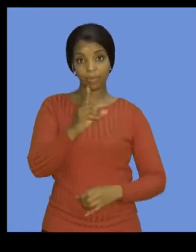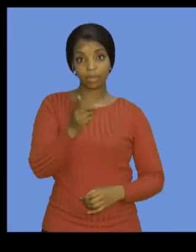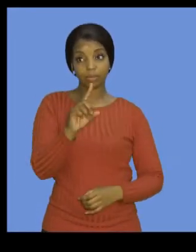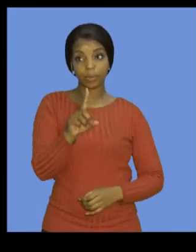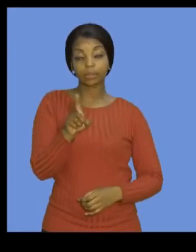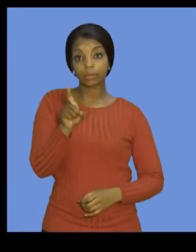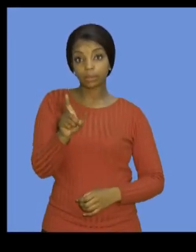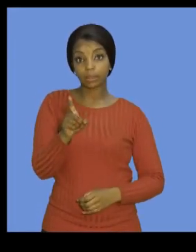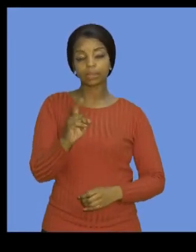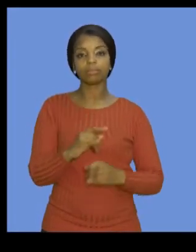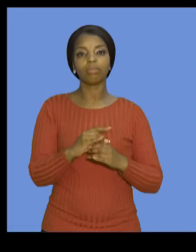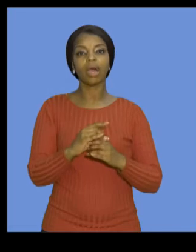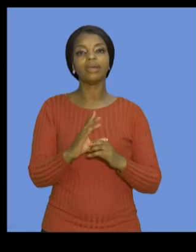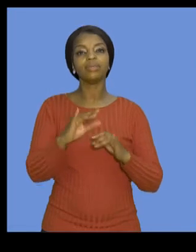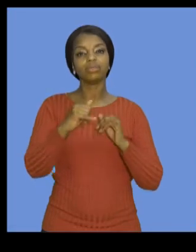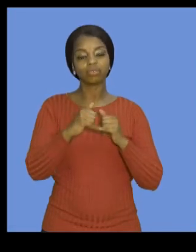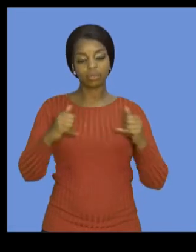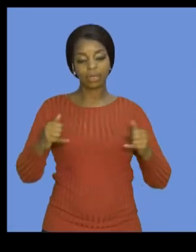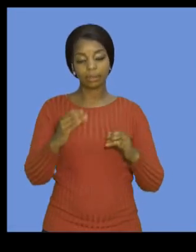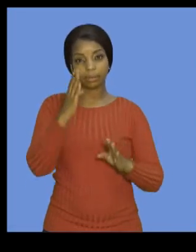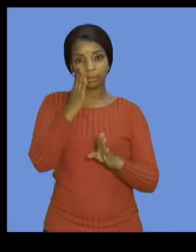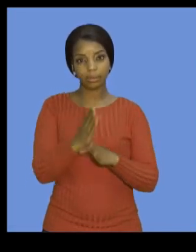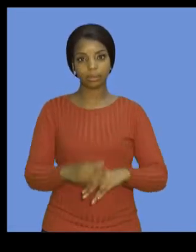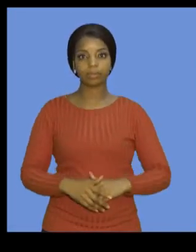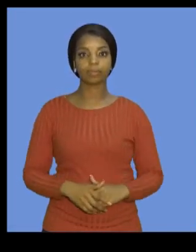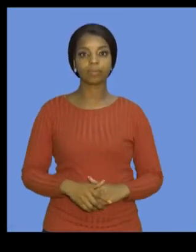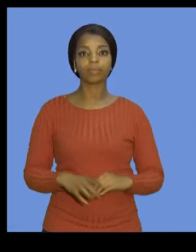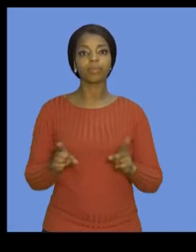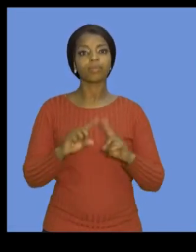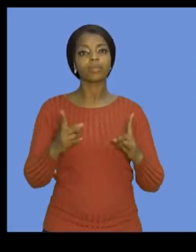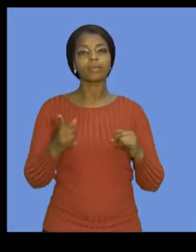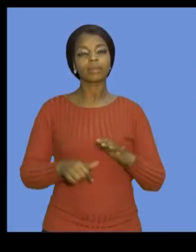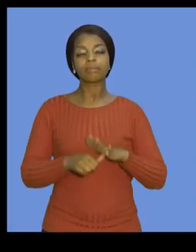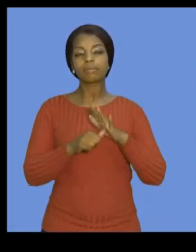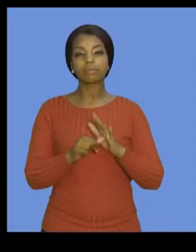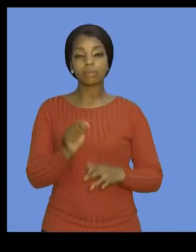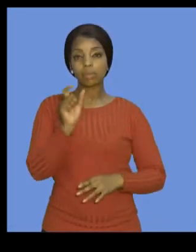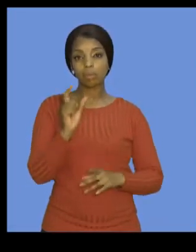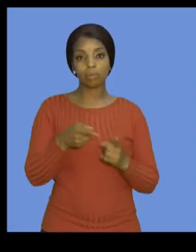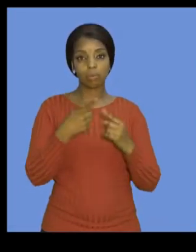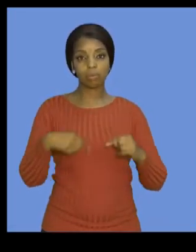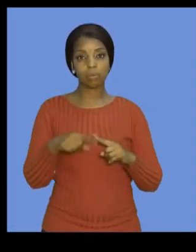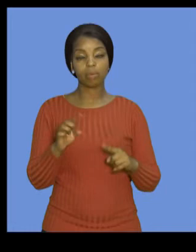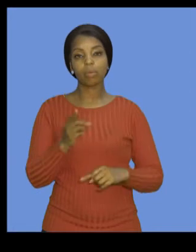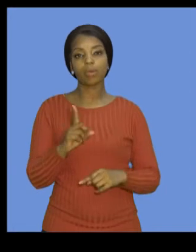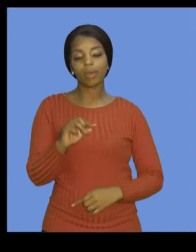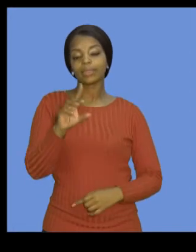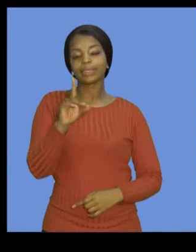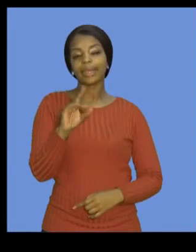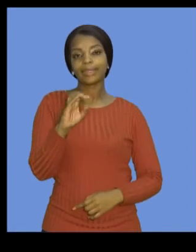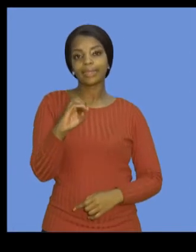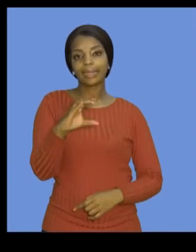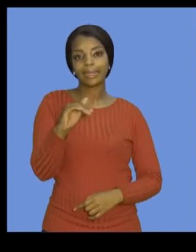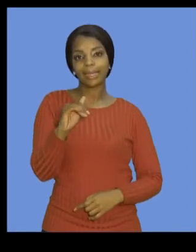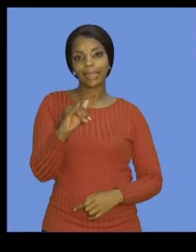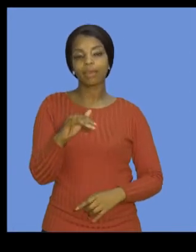simple interest decay. Our keywords are decay and depreciation. The reason I'm using both of them is